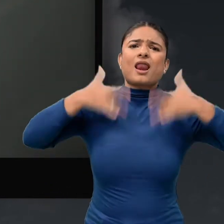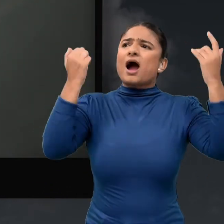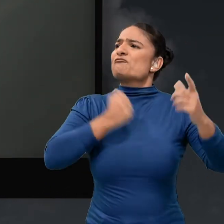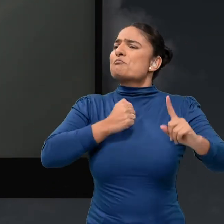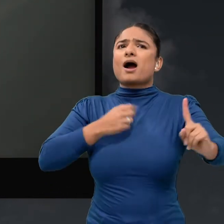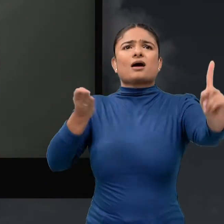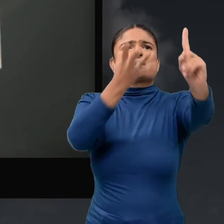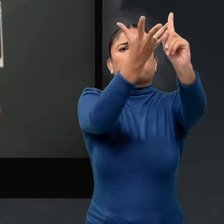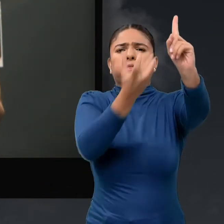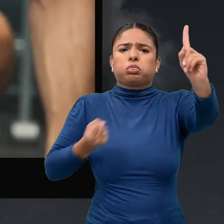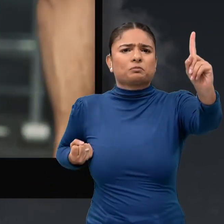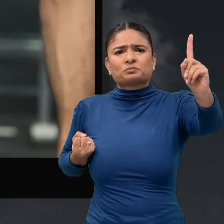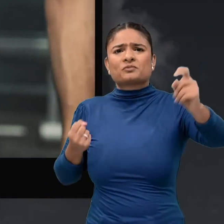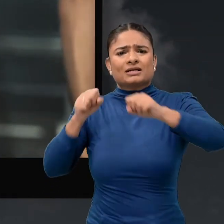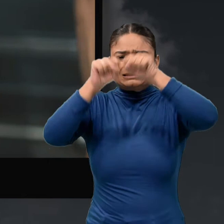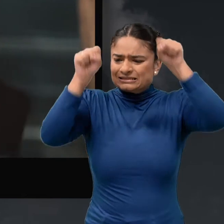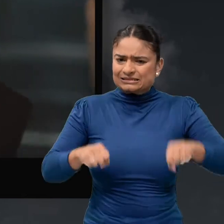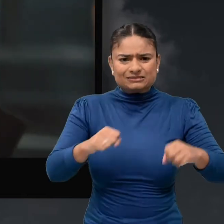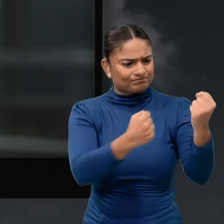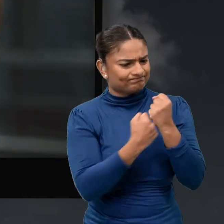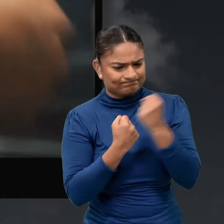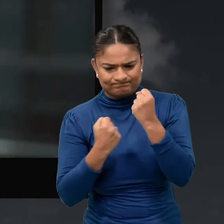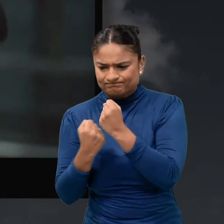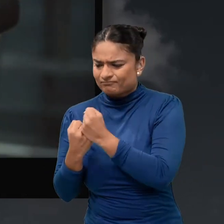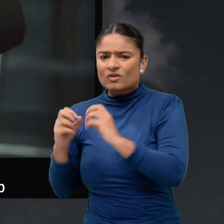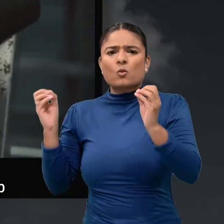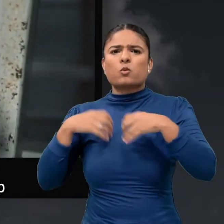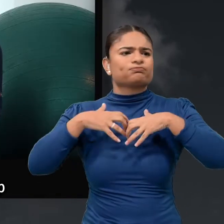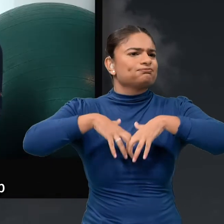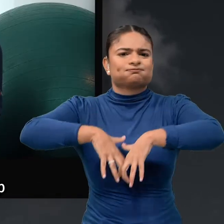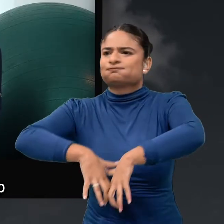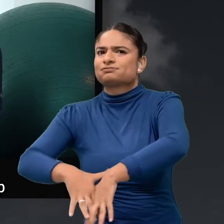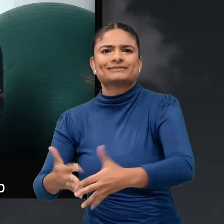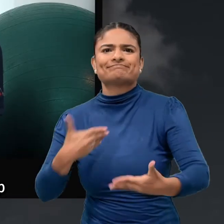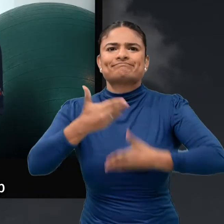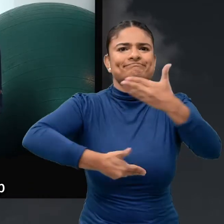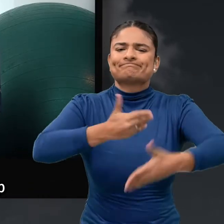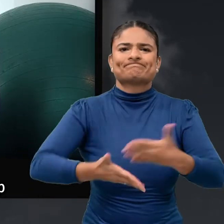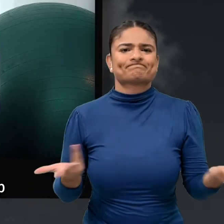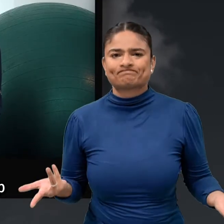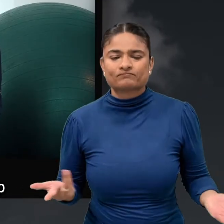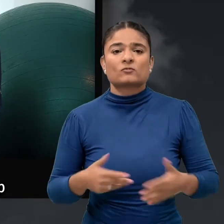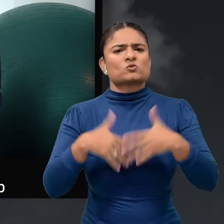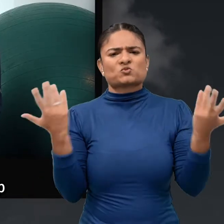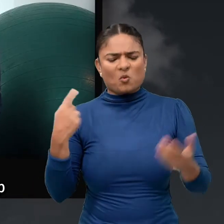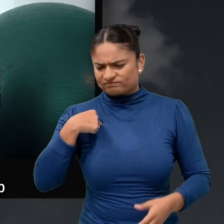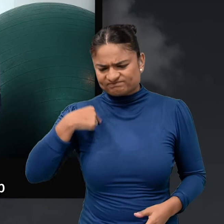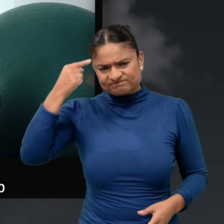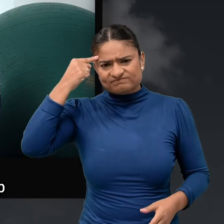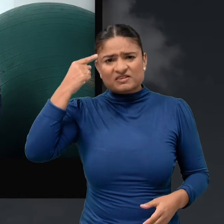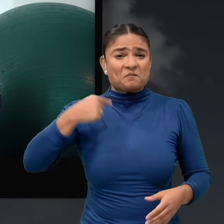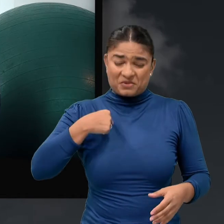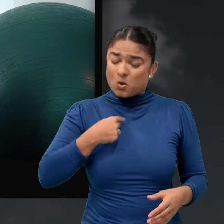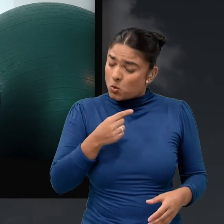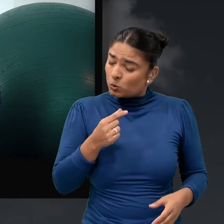that's it. They just disappear into the system. I felt like that many times during my journey where I just wanted to